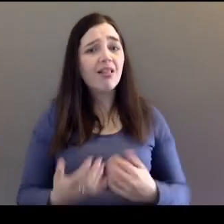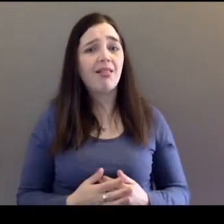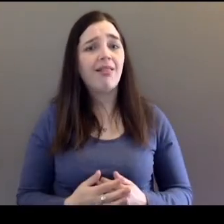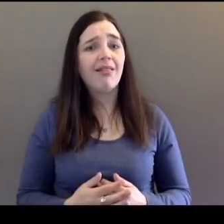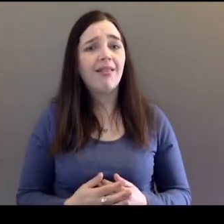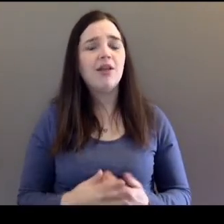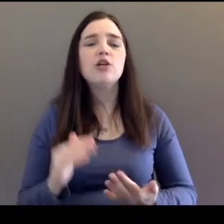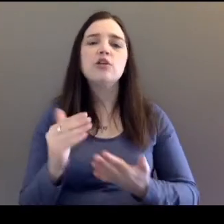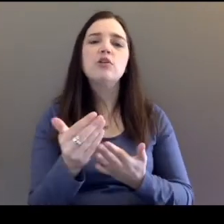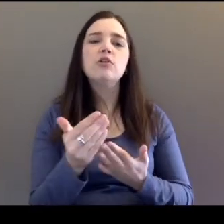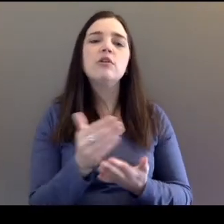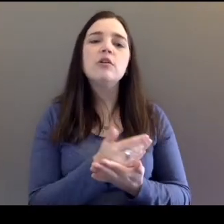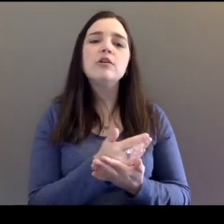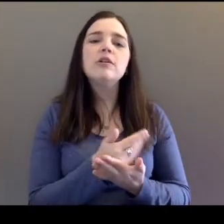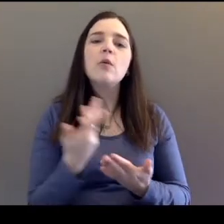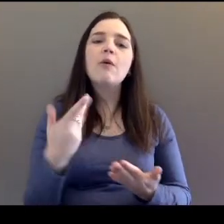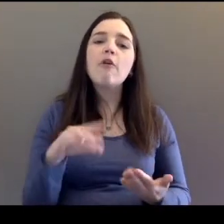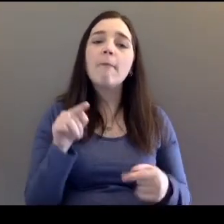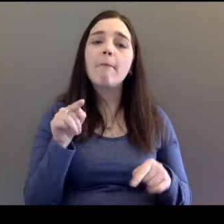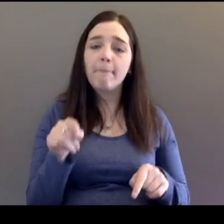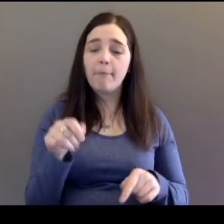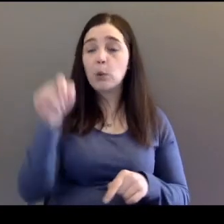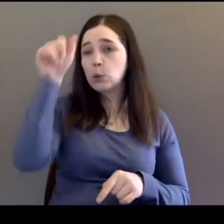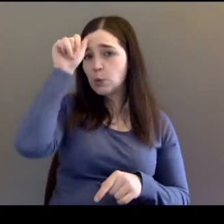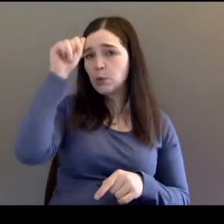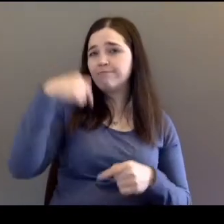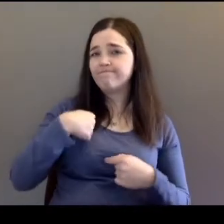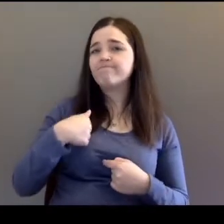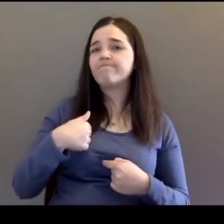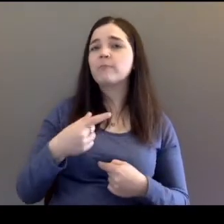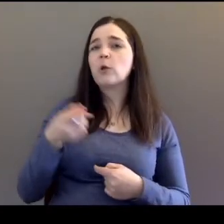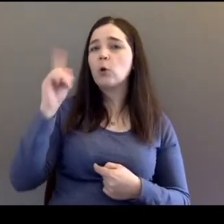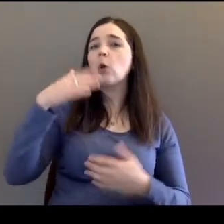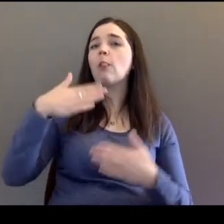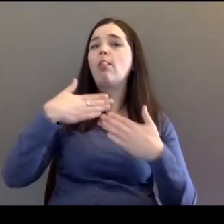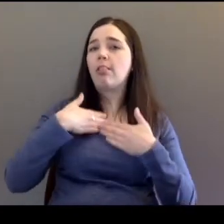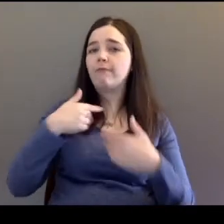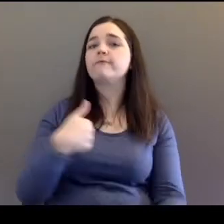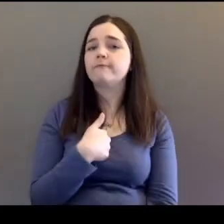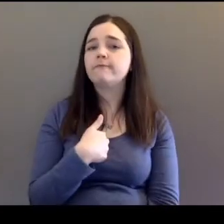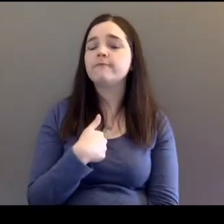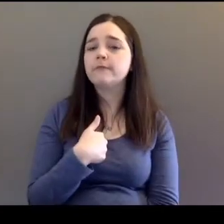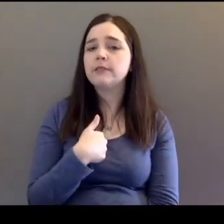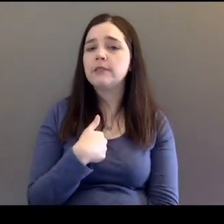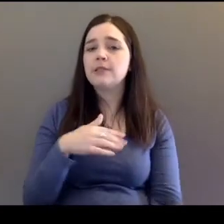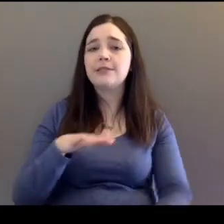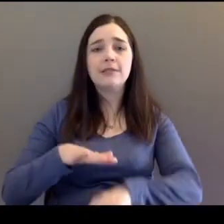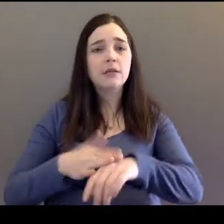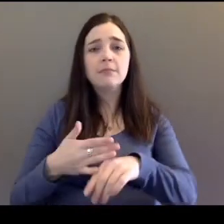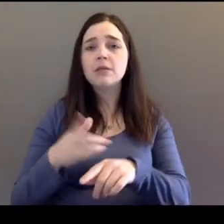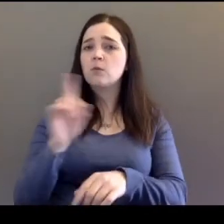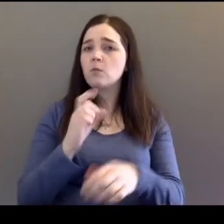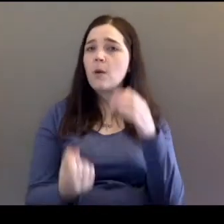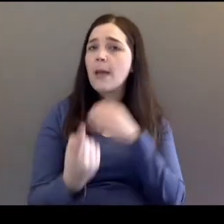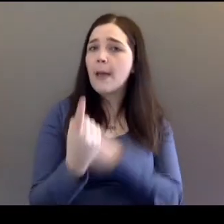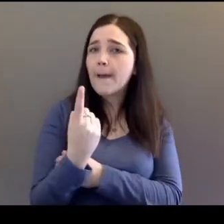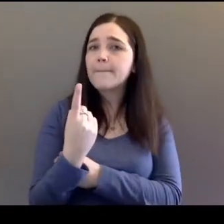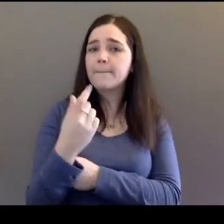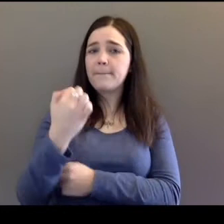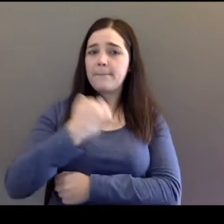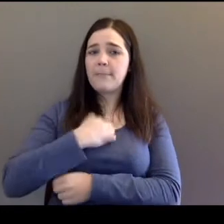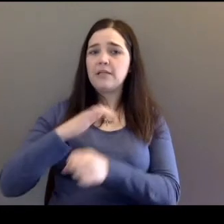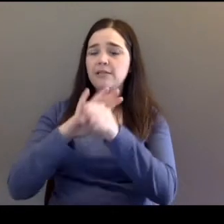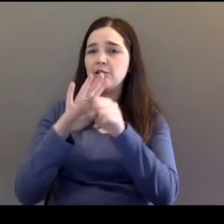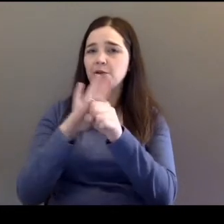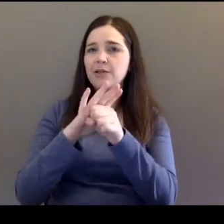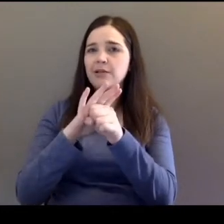Security comes by knowing that you are loved by God, and that no matter what happens in your circumstances,